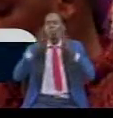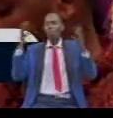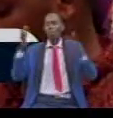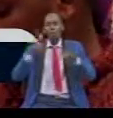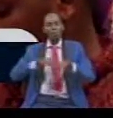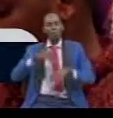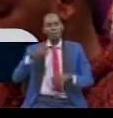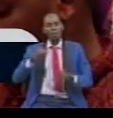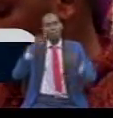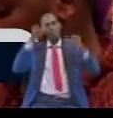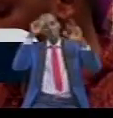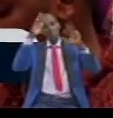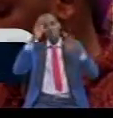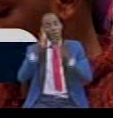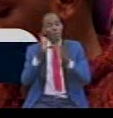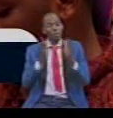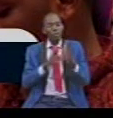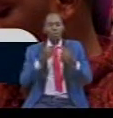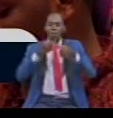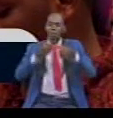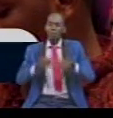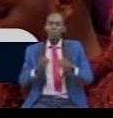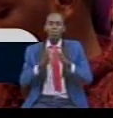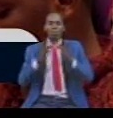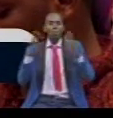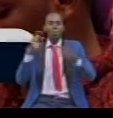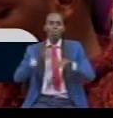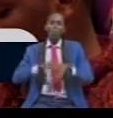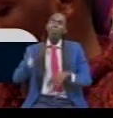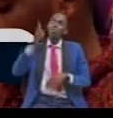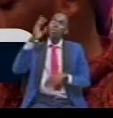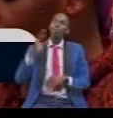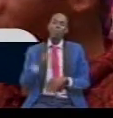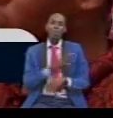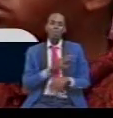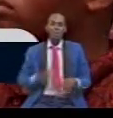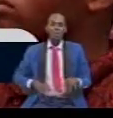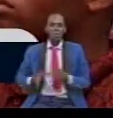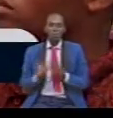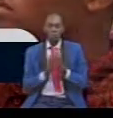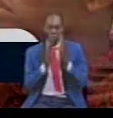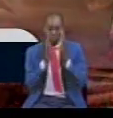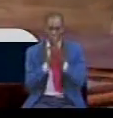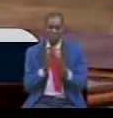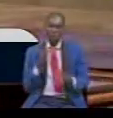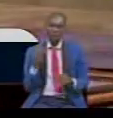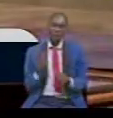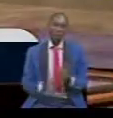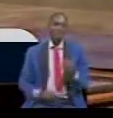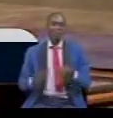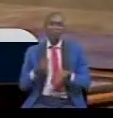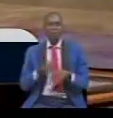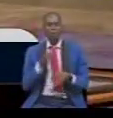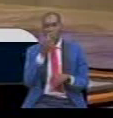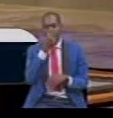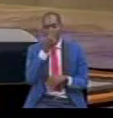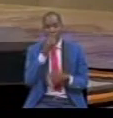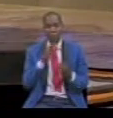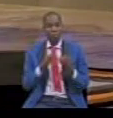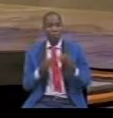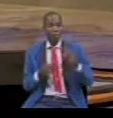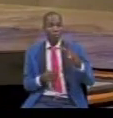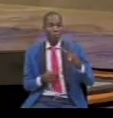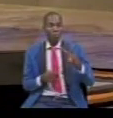so much upon God. He prayed all the time. His personal prayer. Number two, we